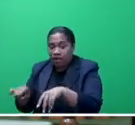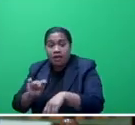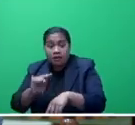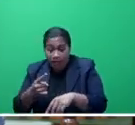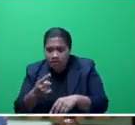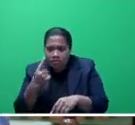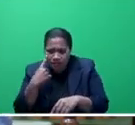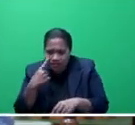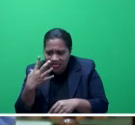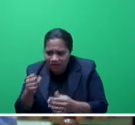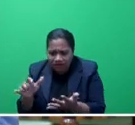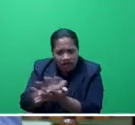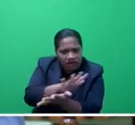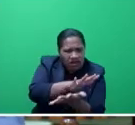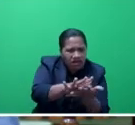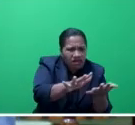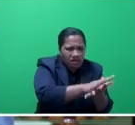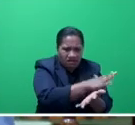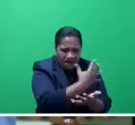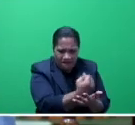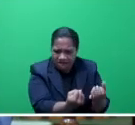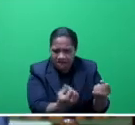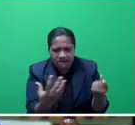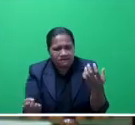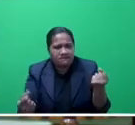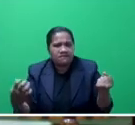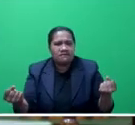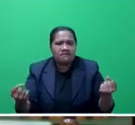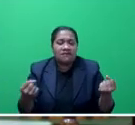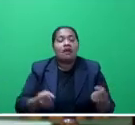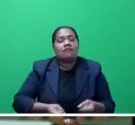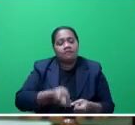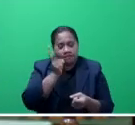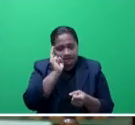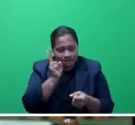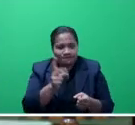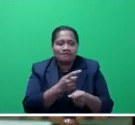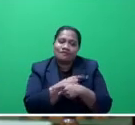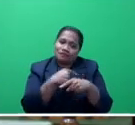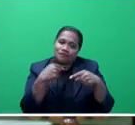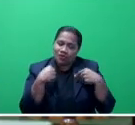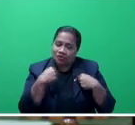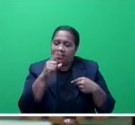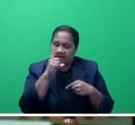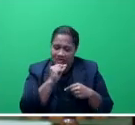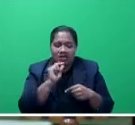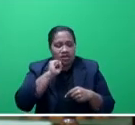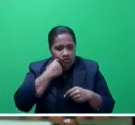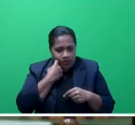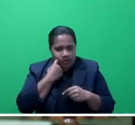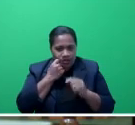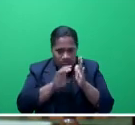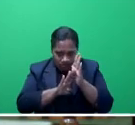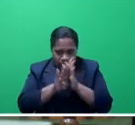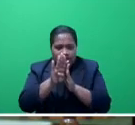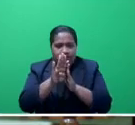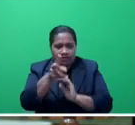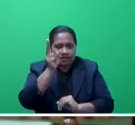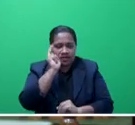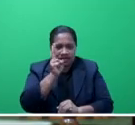everywhere. Regardless, Mr. Speaker, sir, once again, we can and will rebuild. We will do